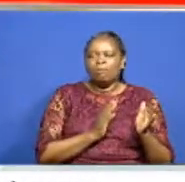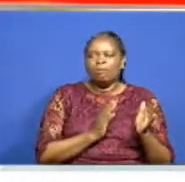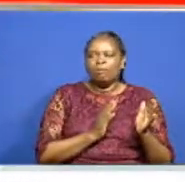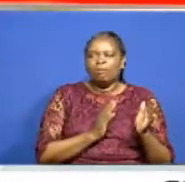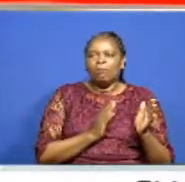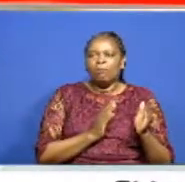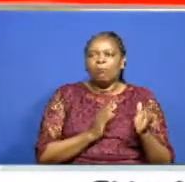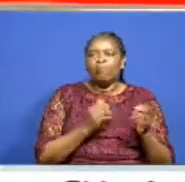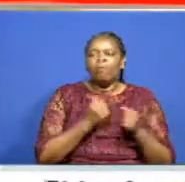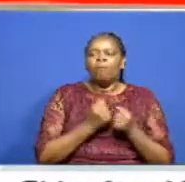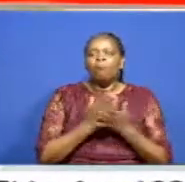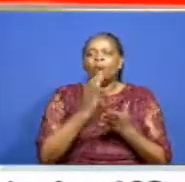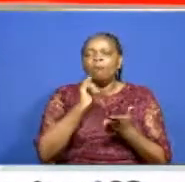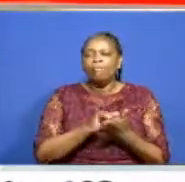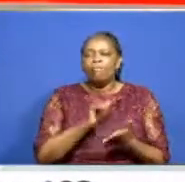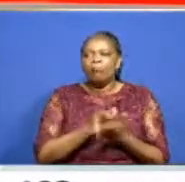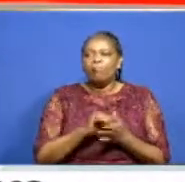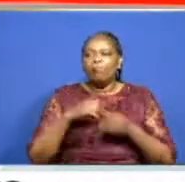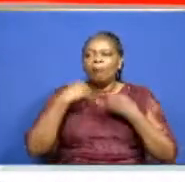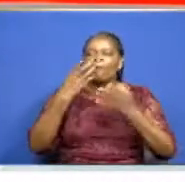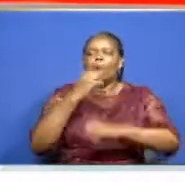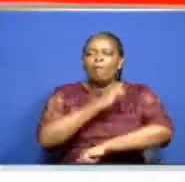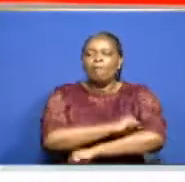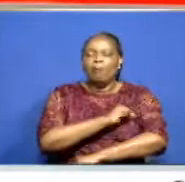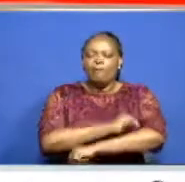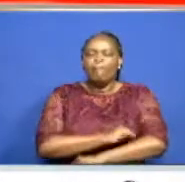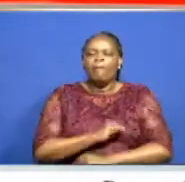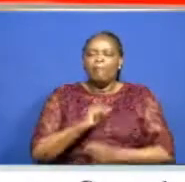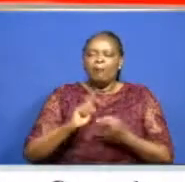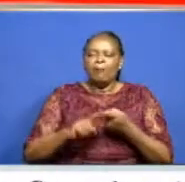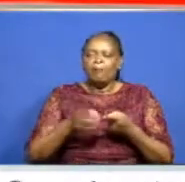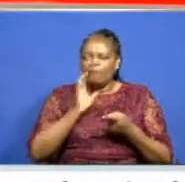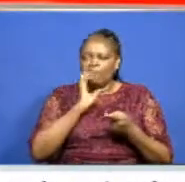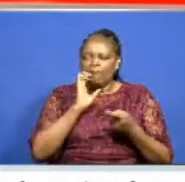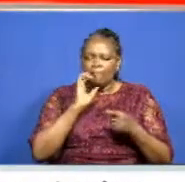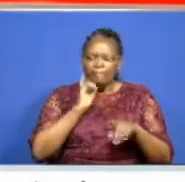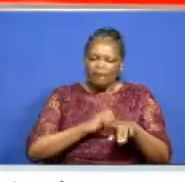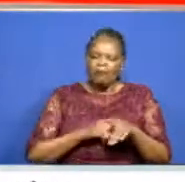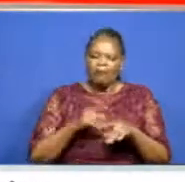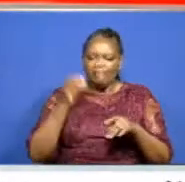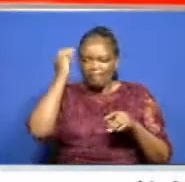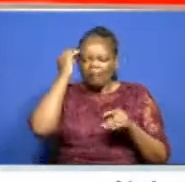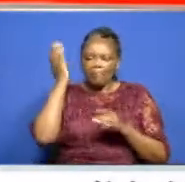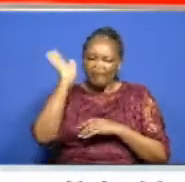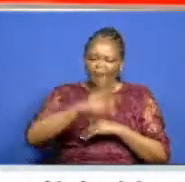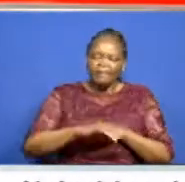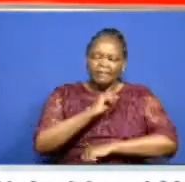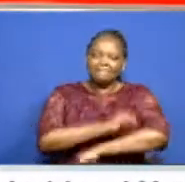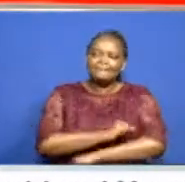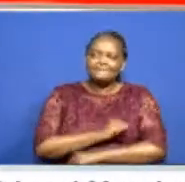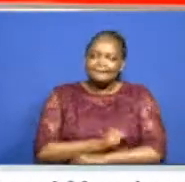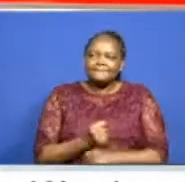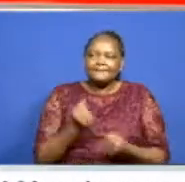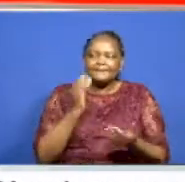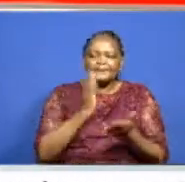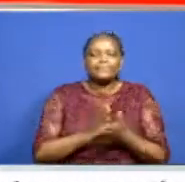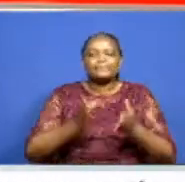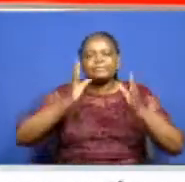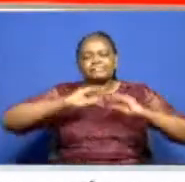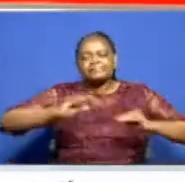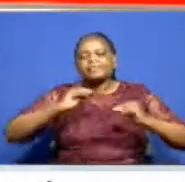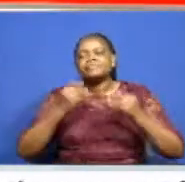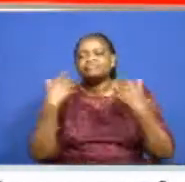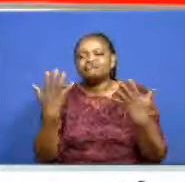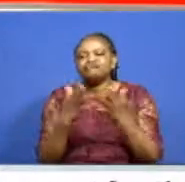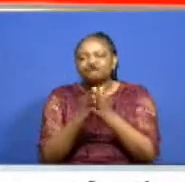we supply schools with a source of water, so that when learners resume learning, they're already being taught how to wash their